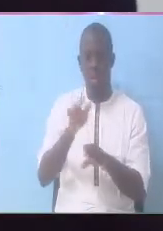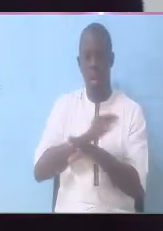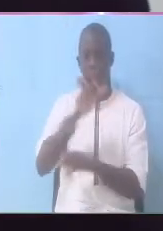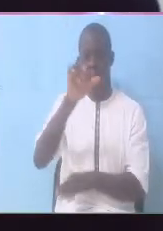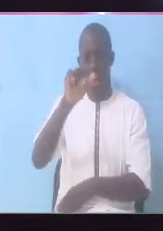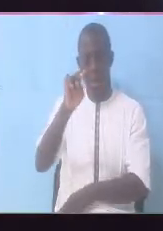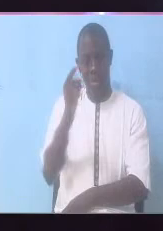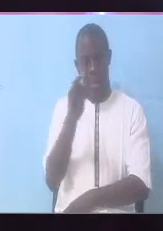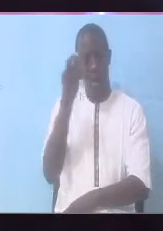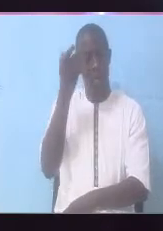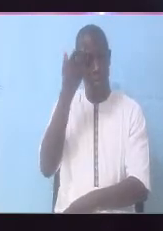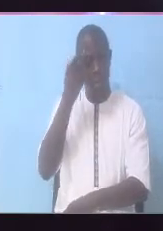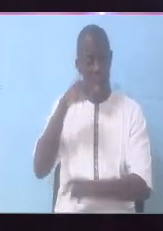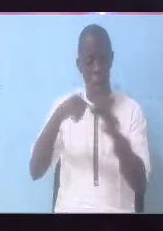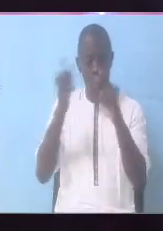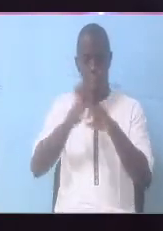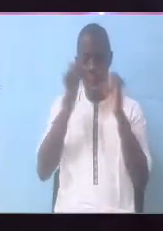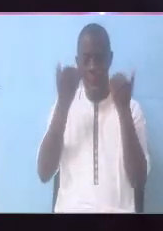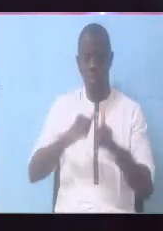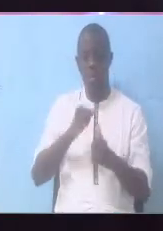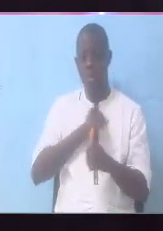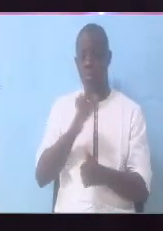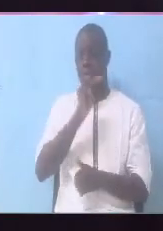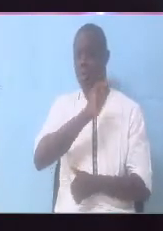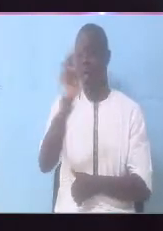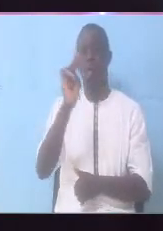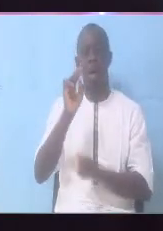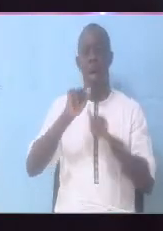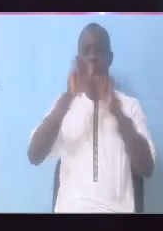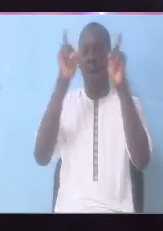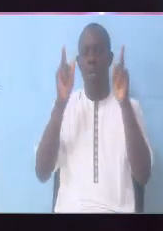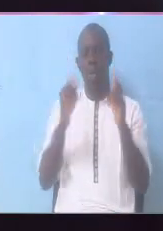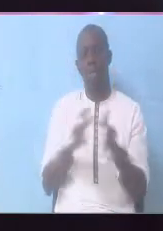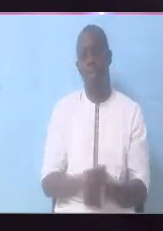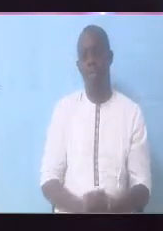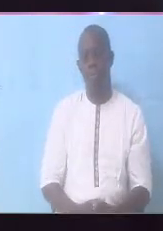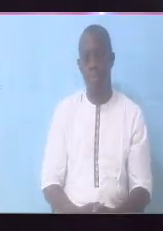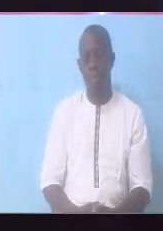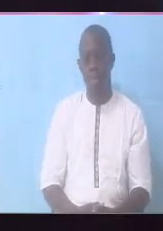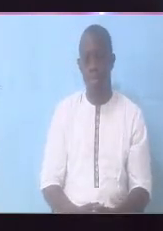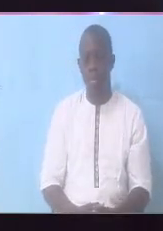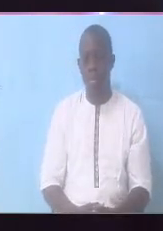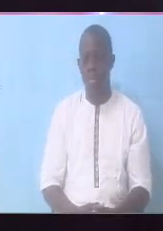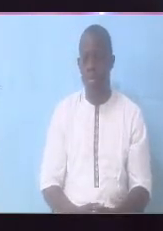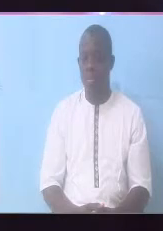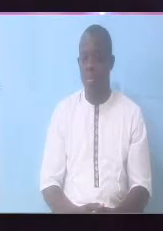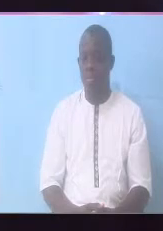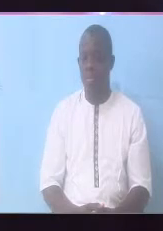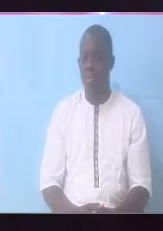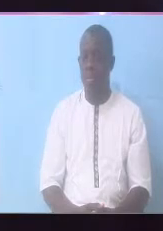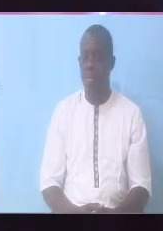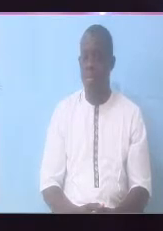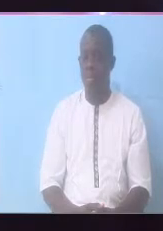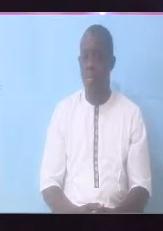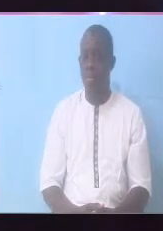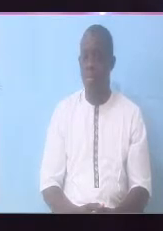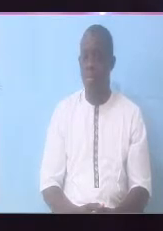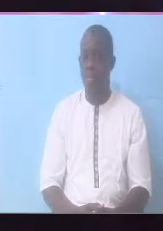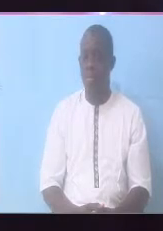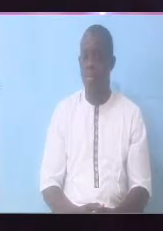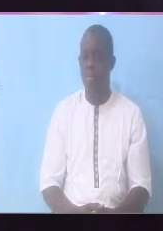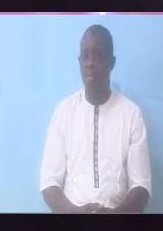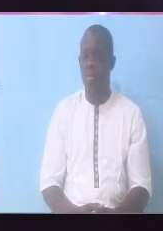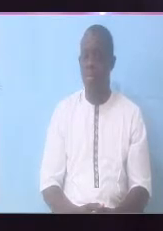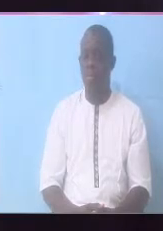me make this point clear. Lantombo, at some point, they've seen him as someone. I do not want to be